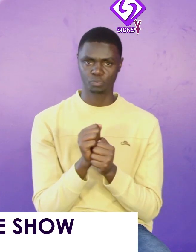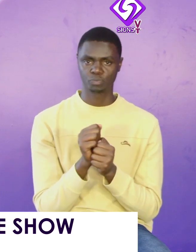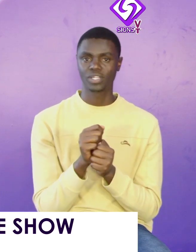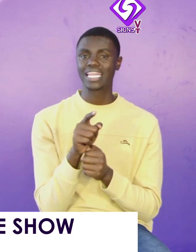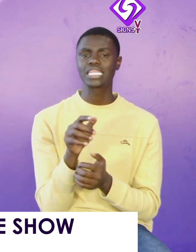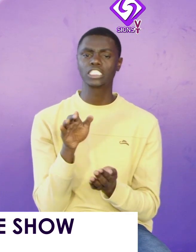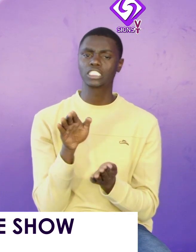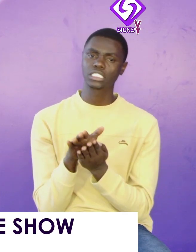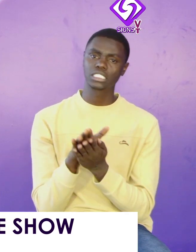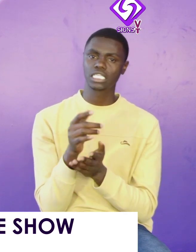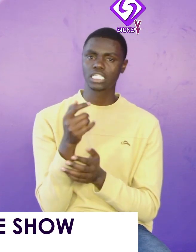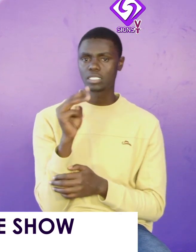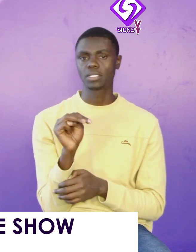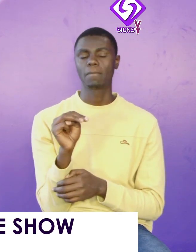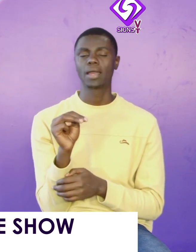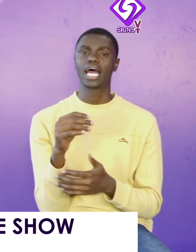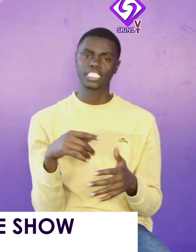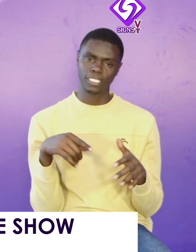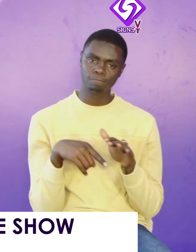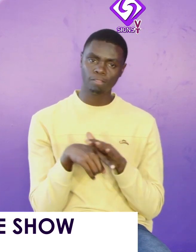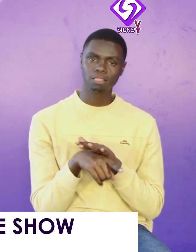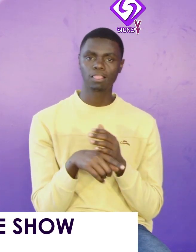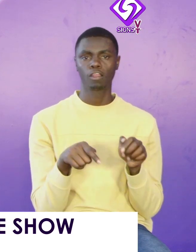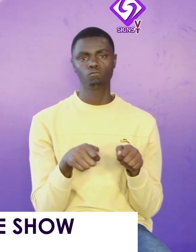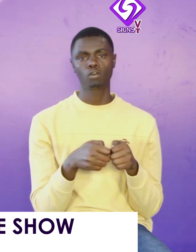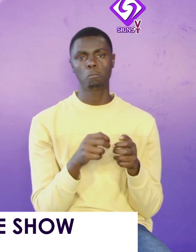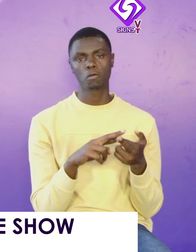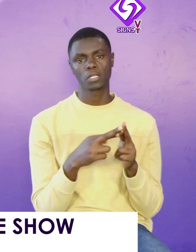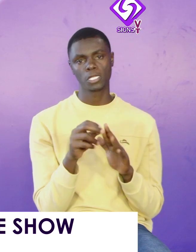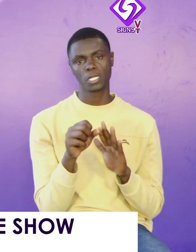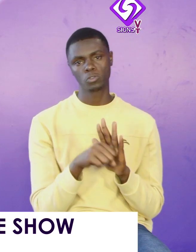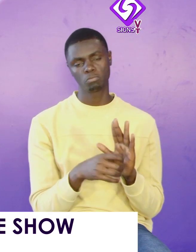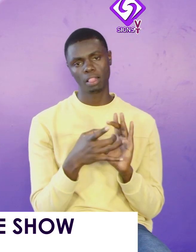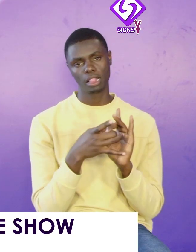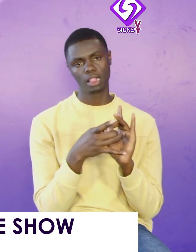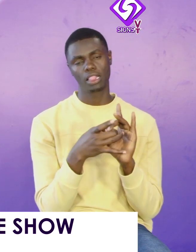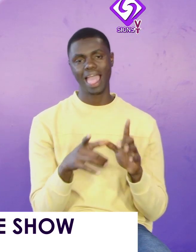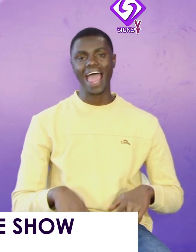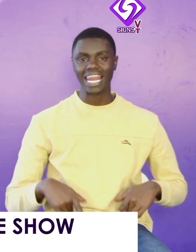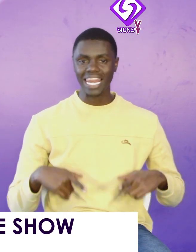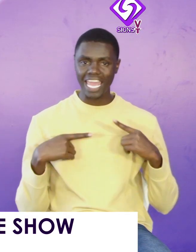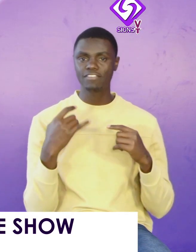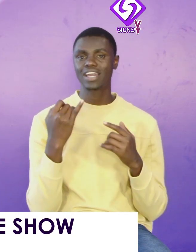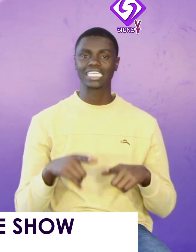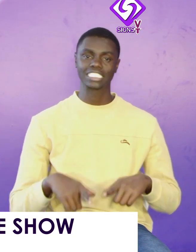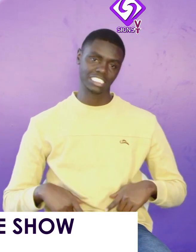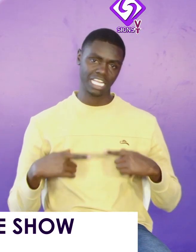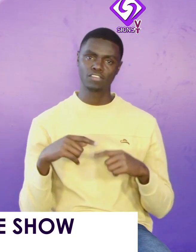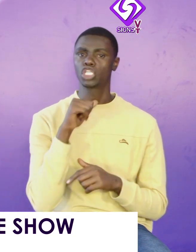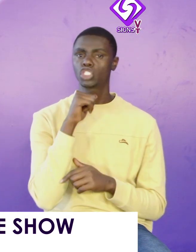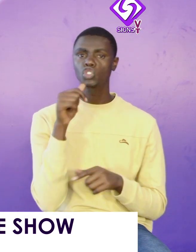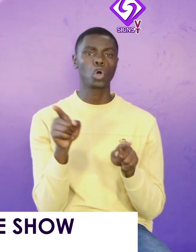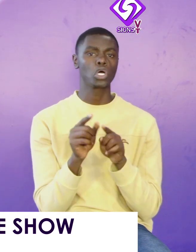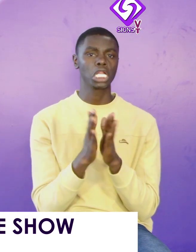preserves them as they go into broken relationships. Because life is life. Life is not like a